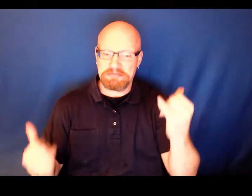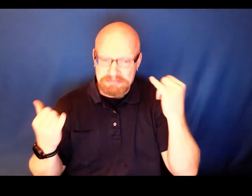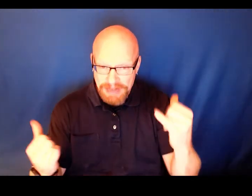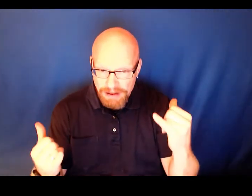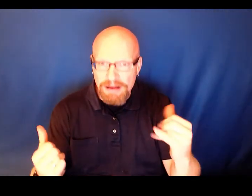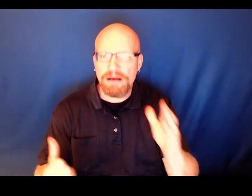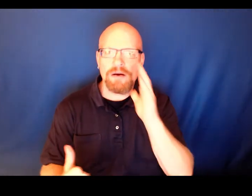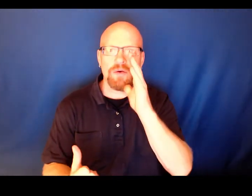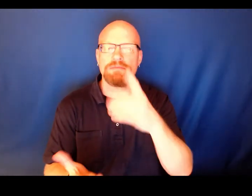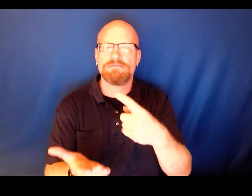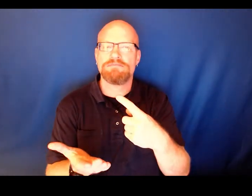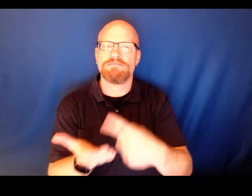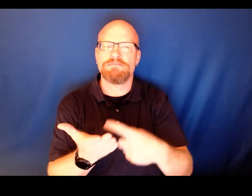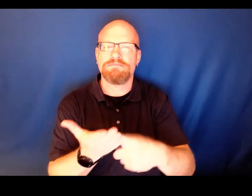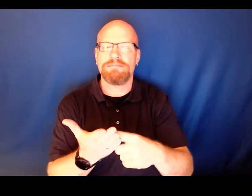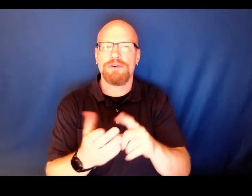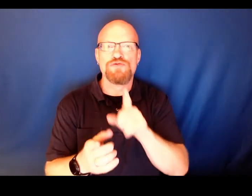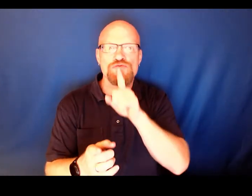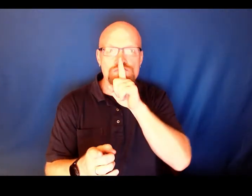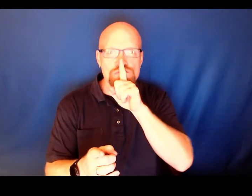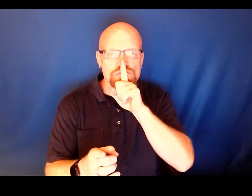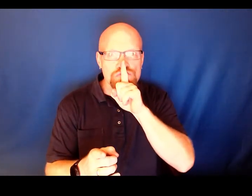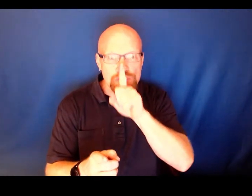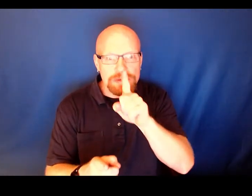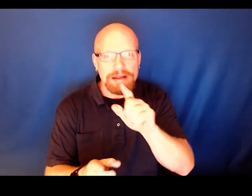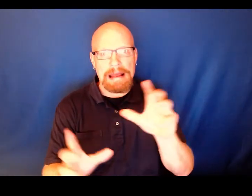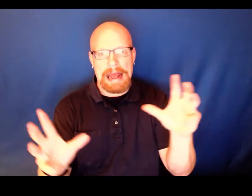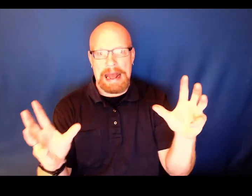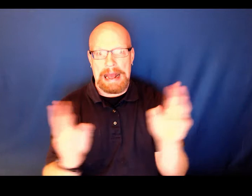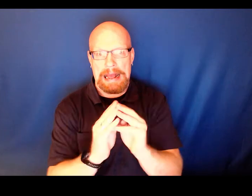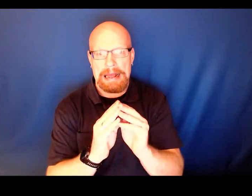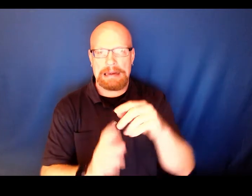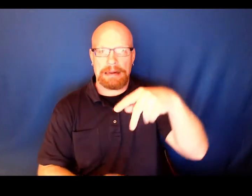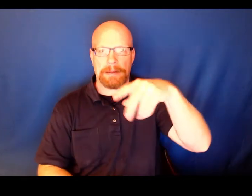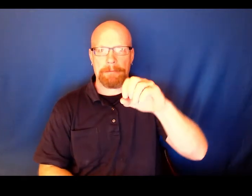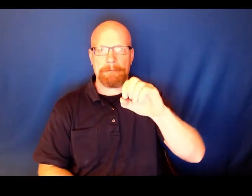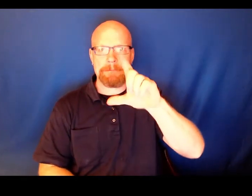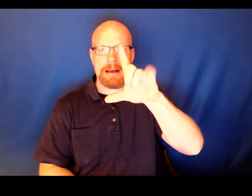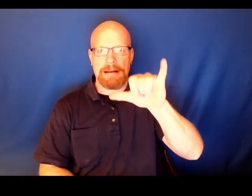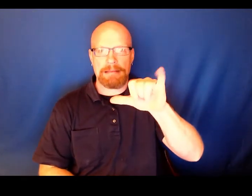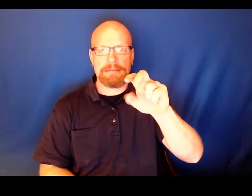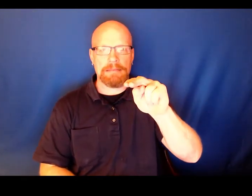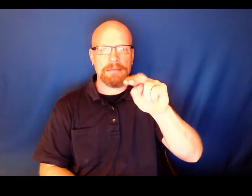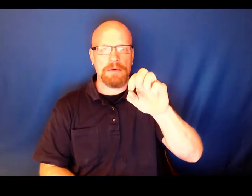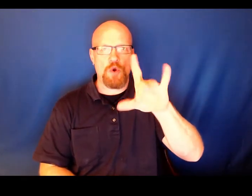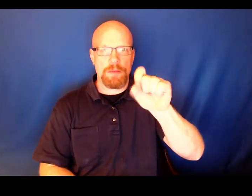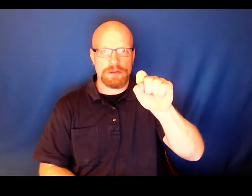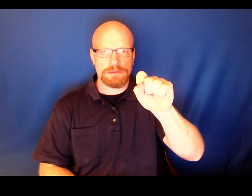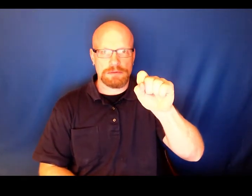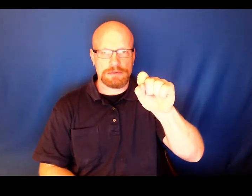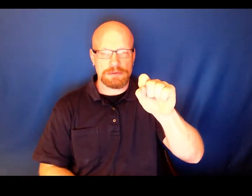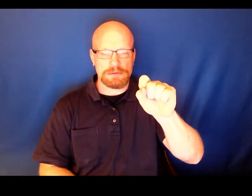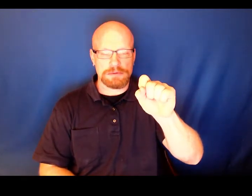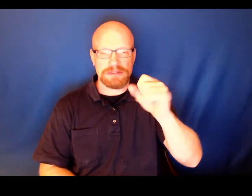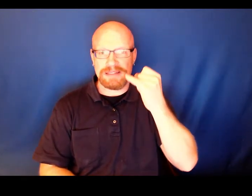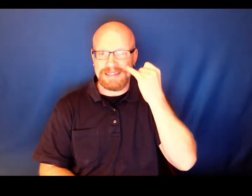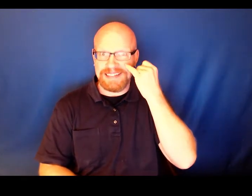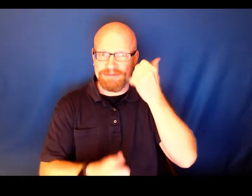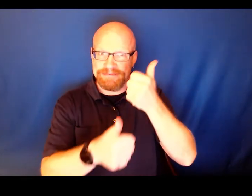Okay, we're going to talk about, we're going to finally get to really adding polynomials.